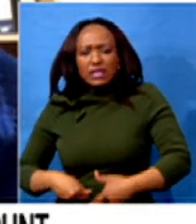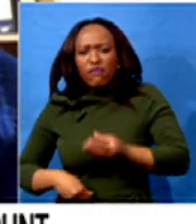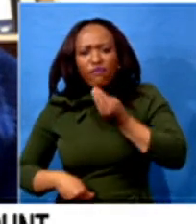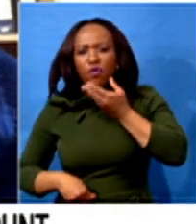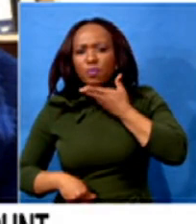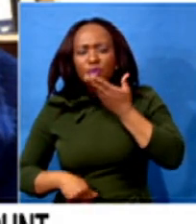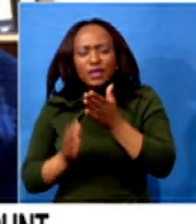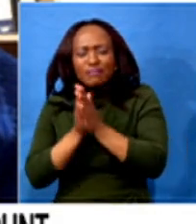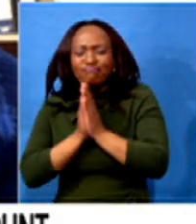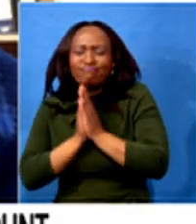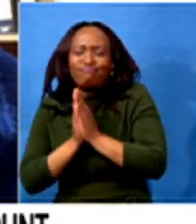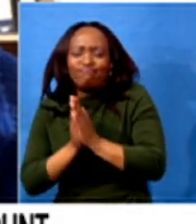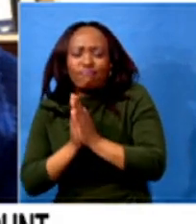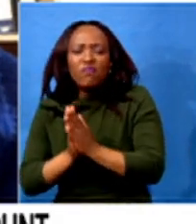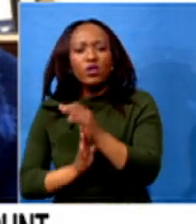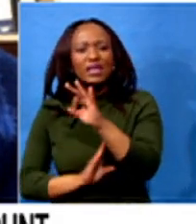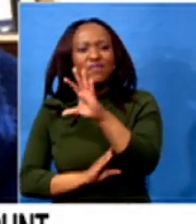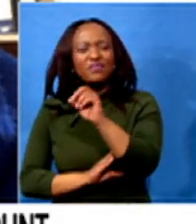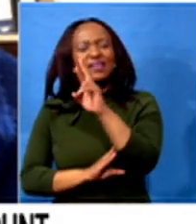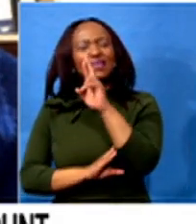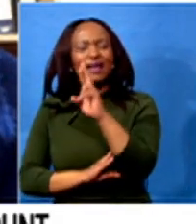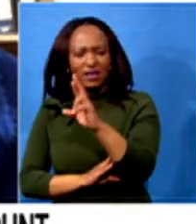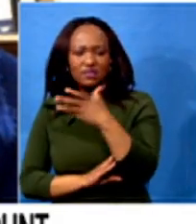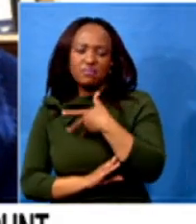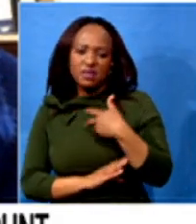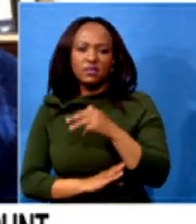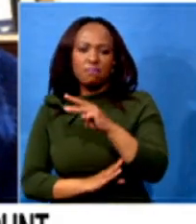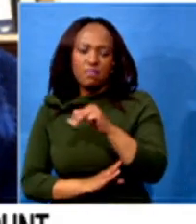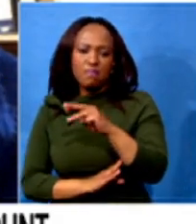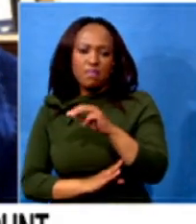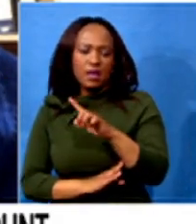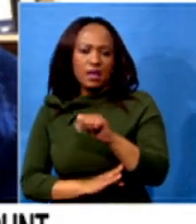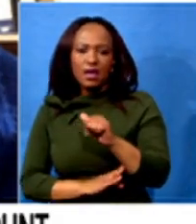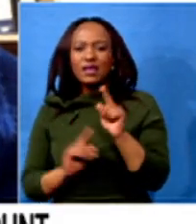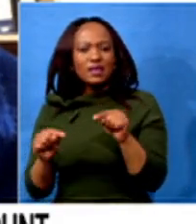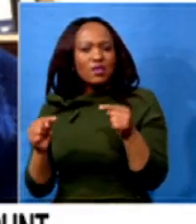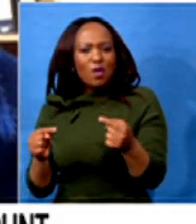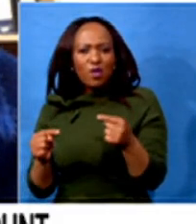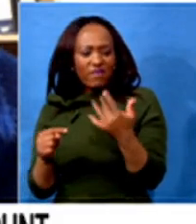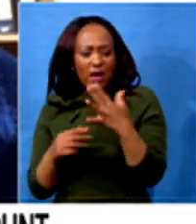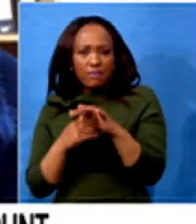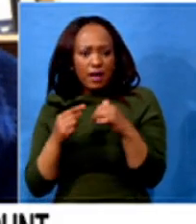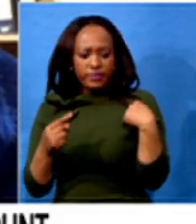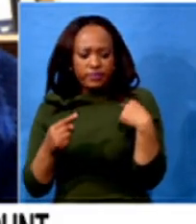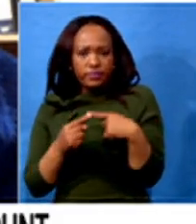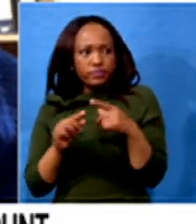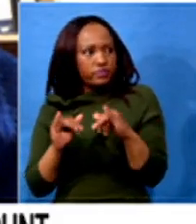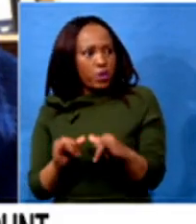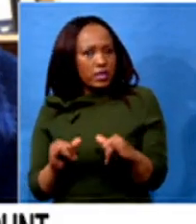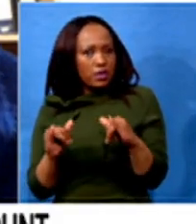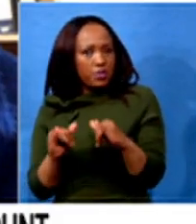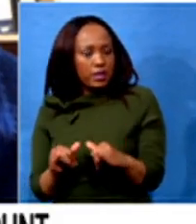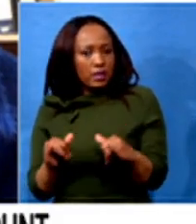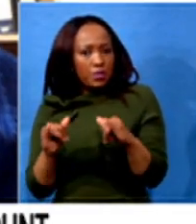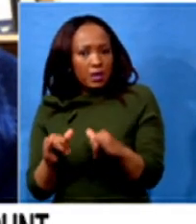for 350 rand, Ms. Memela. And it cannot be that 5 months down the line, they still have to